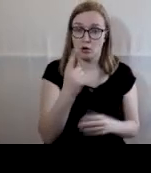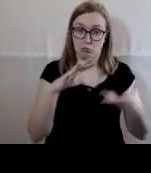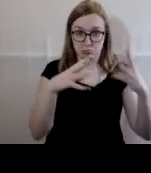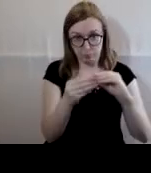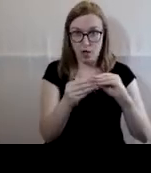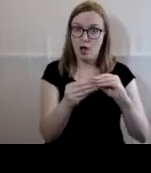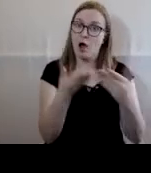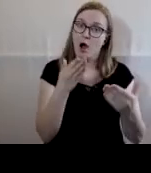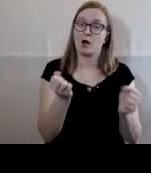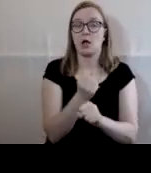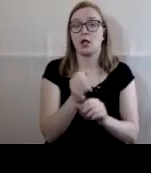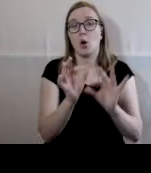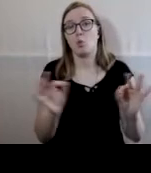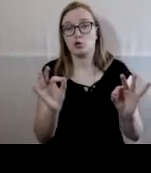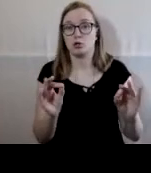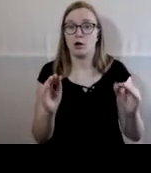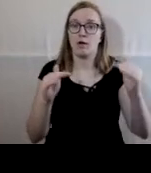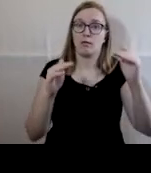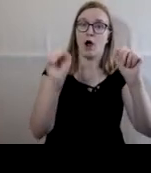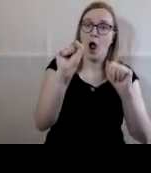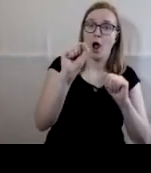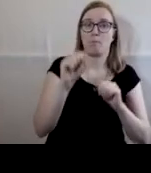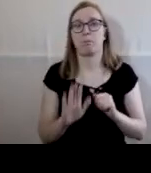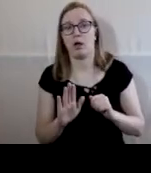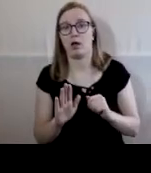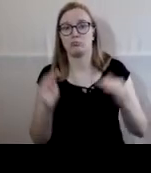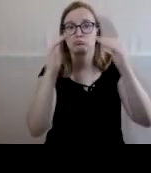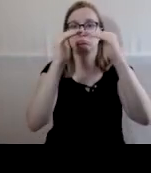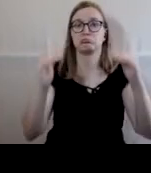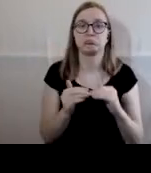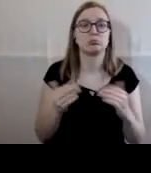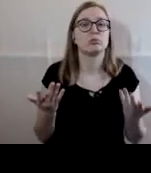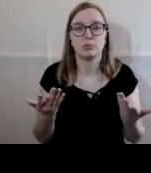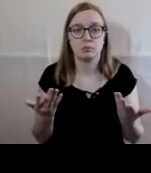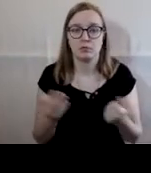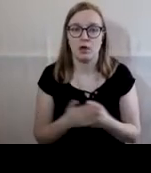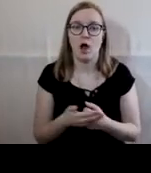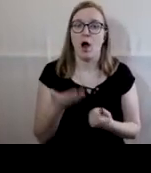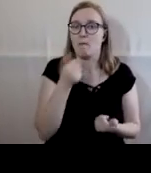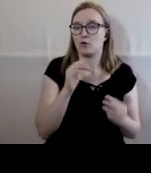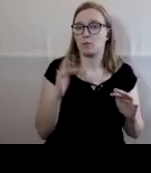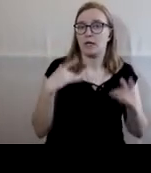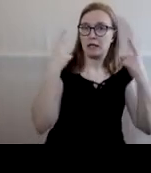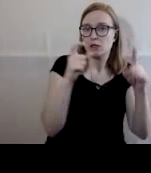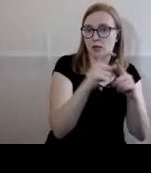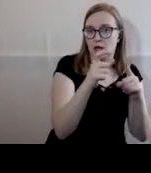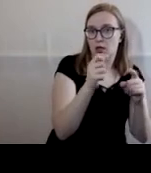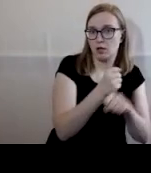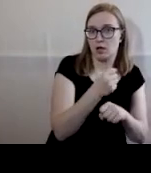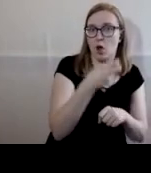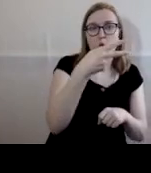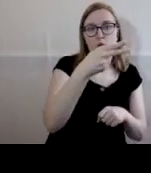In mathematics, would you think it's appropriate to have 3 levels, different